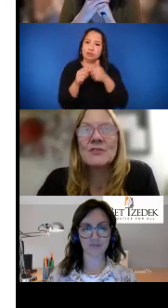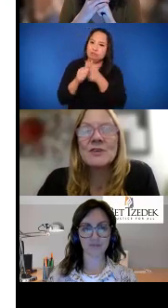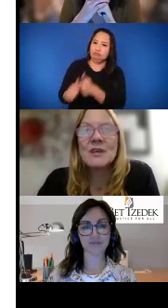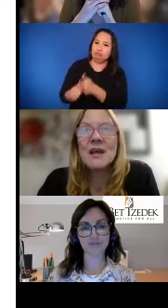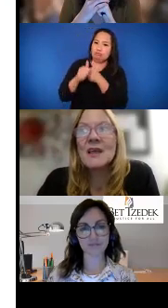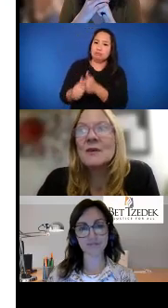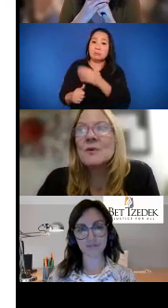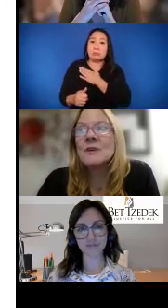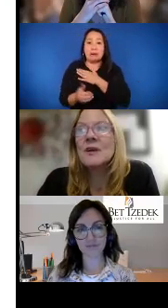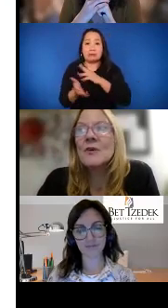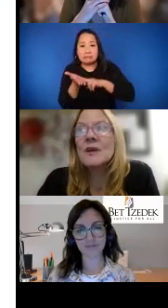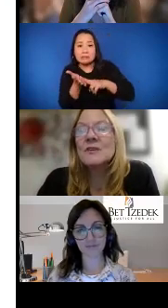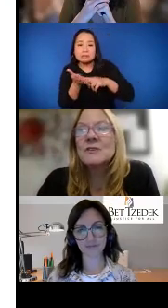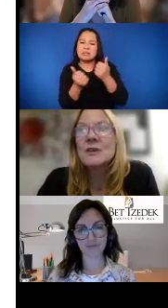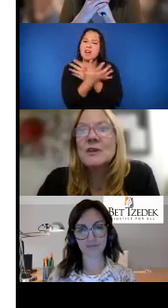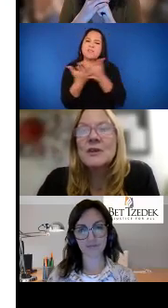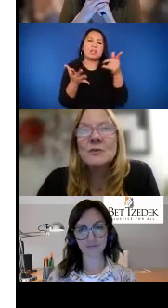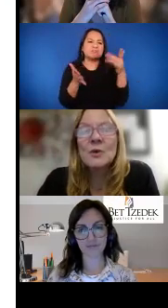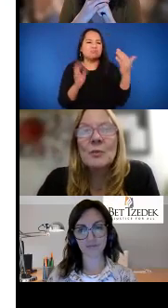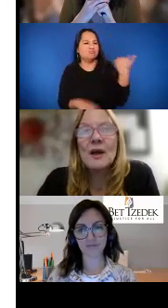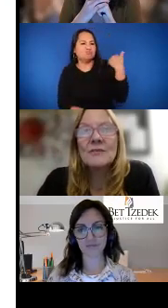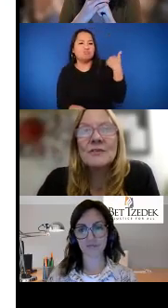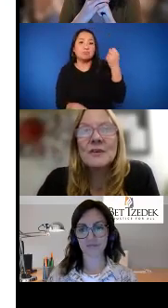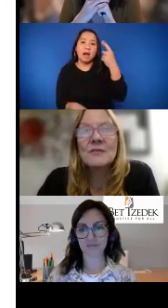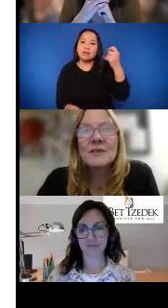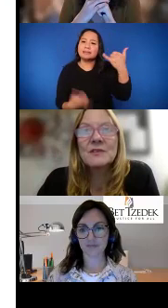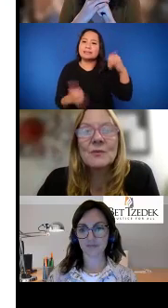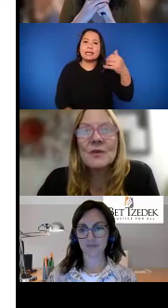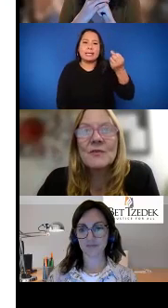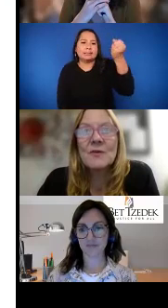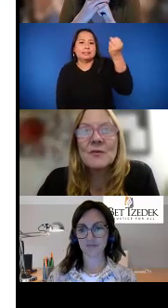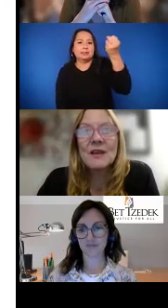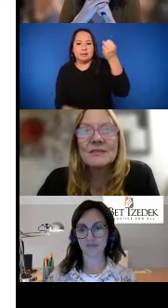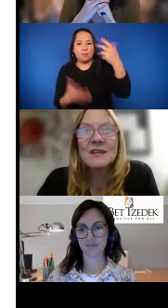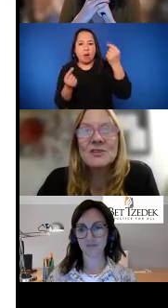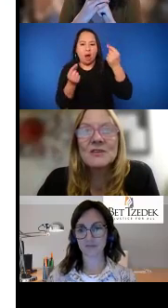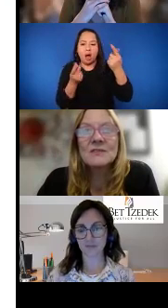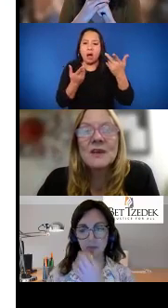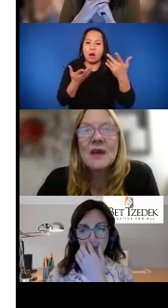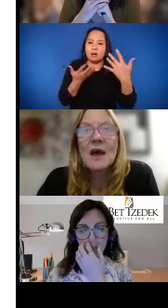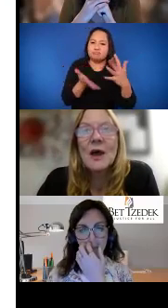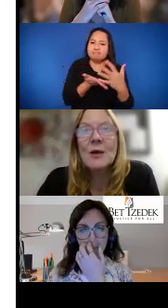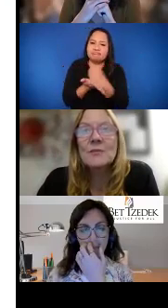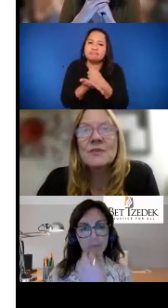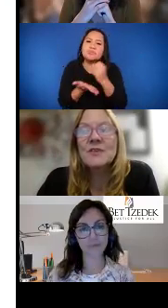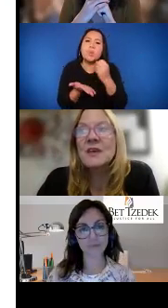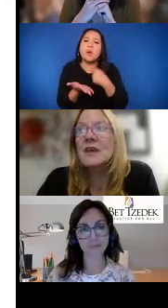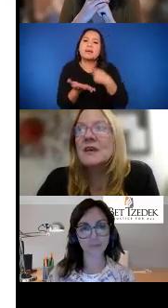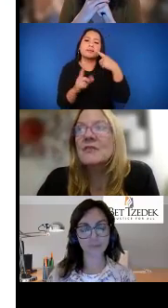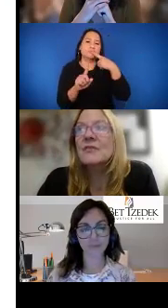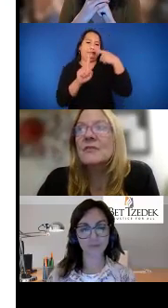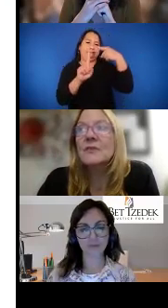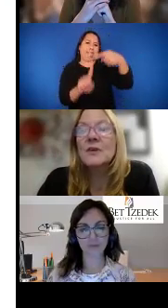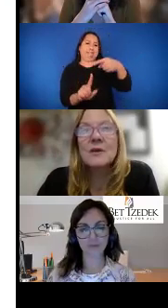specific question, and I would encourage you to apply for services at one of our organizations to